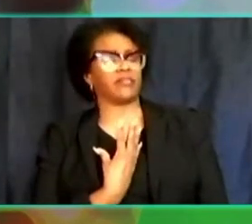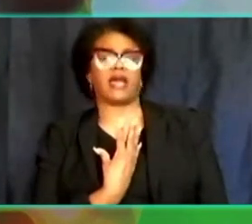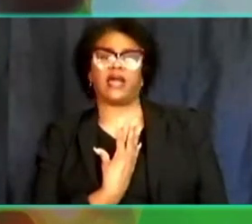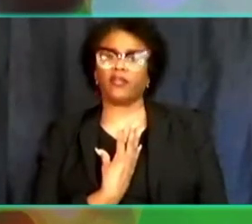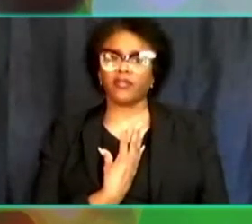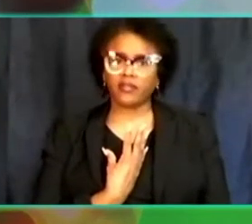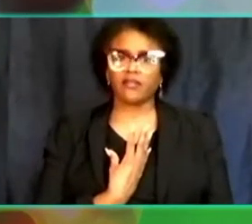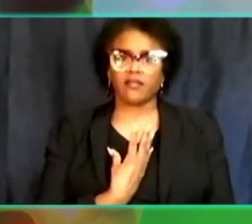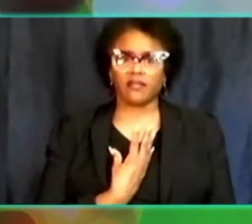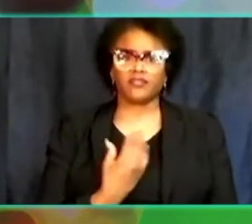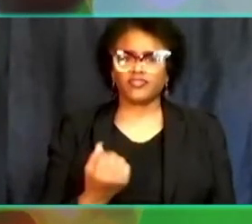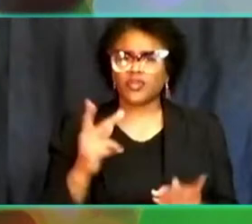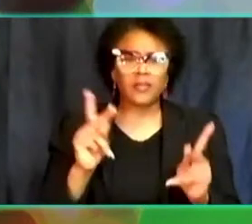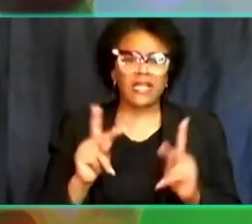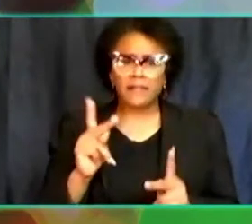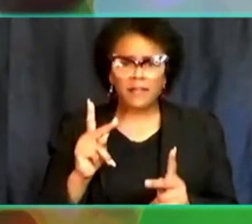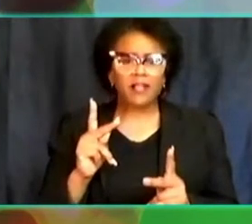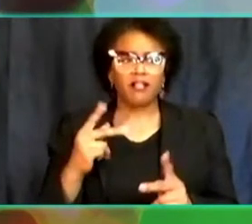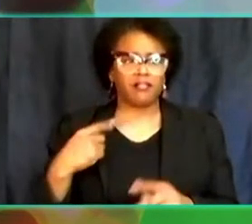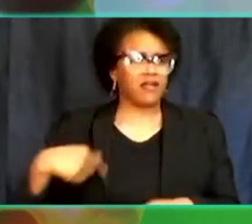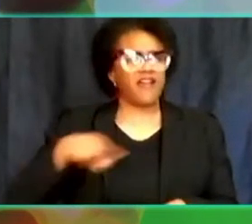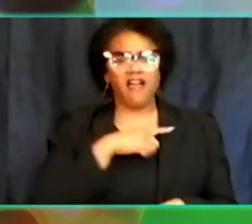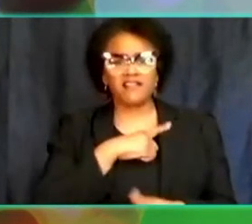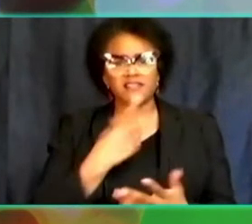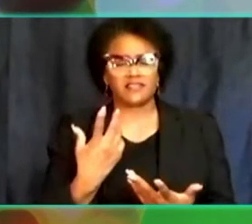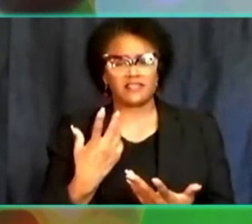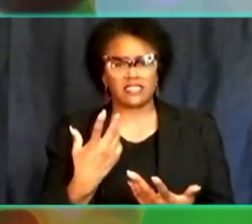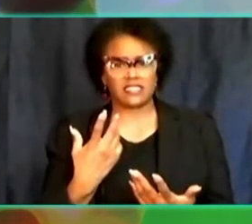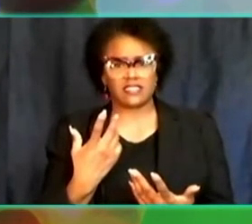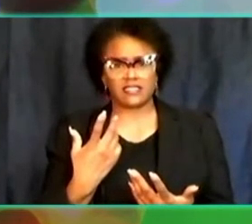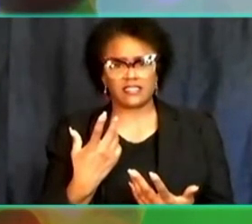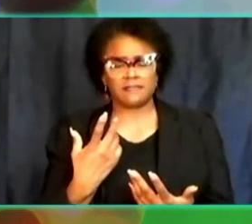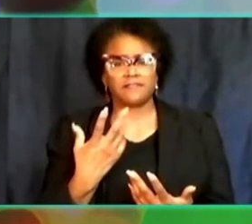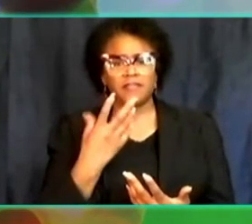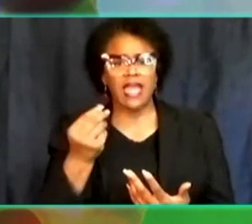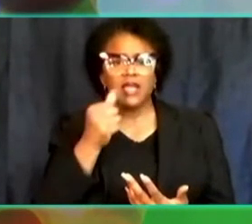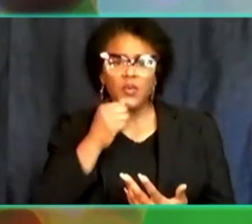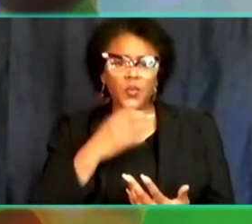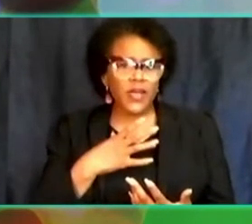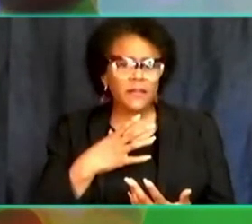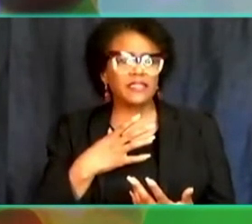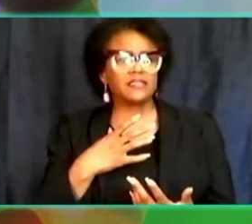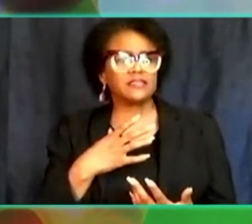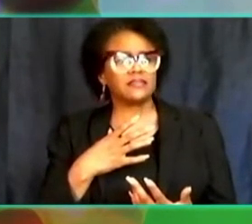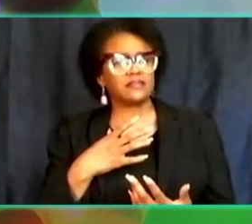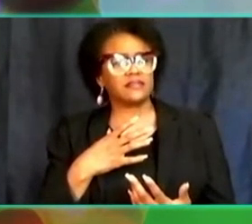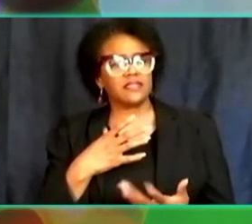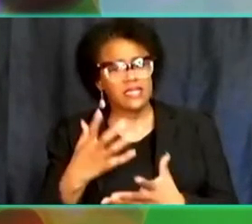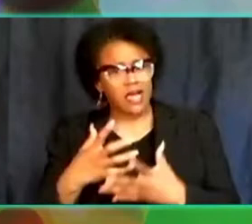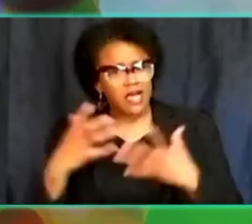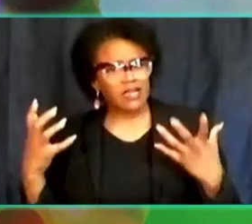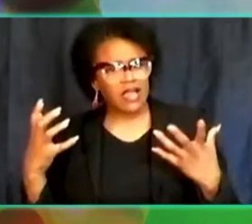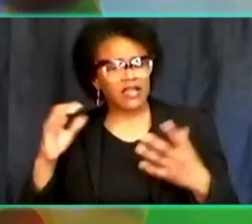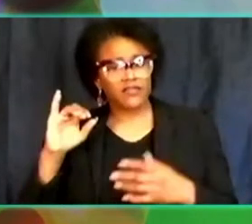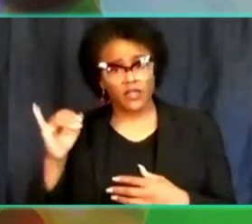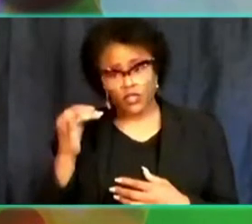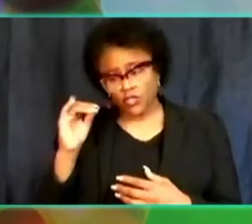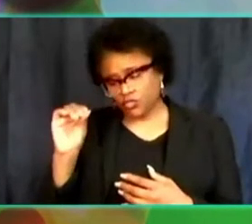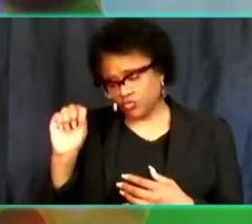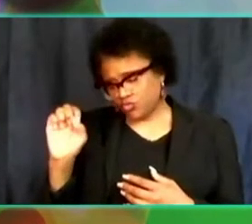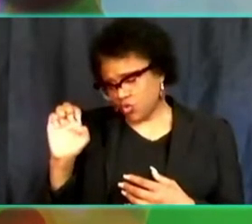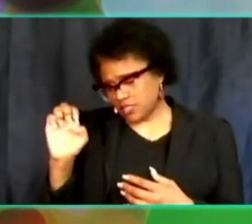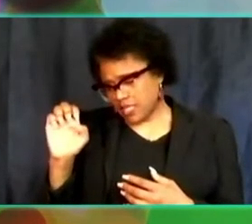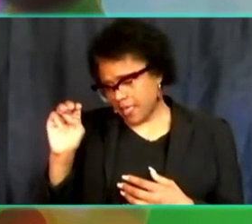many just of us. And women, a lot of Jose manga writers